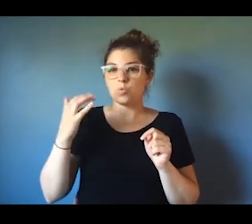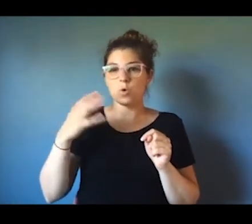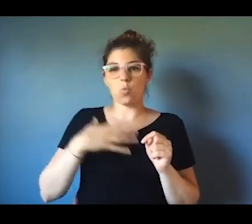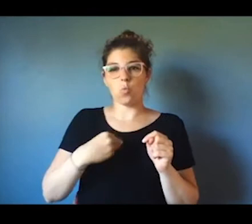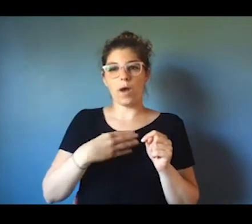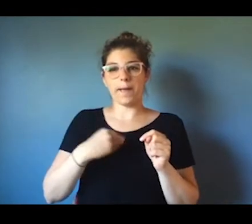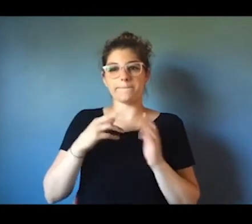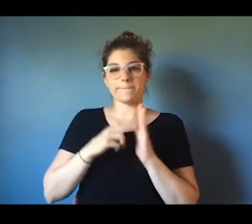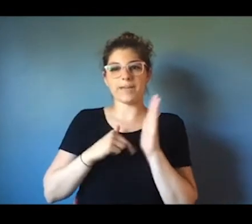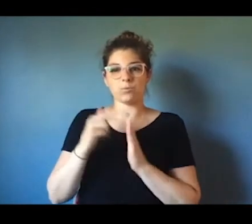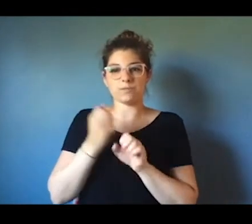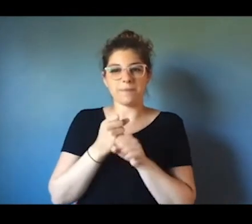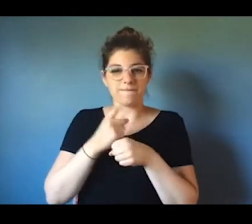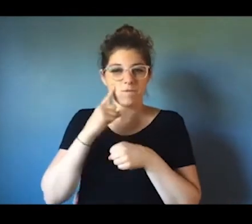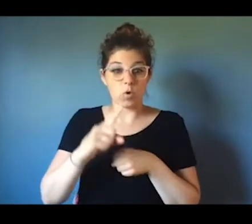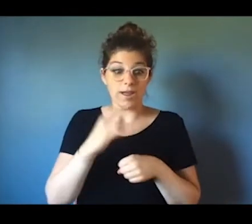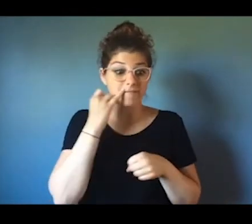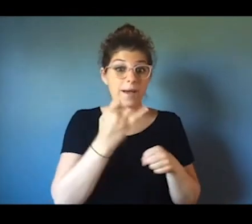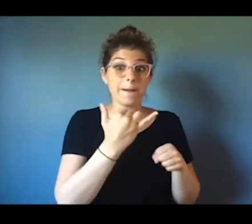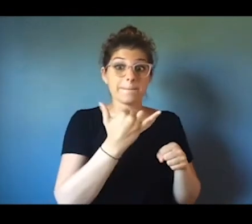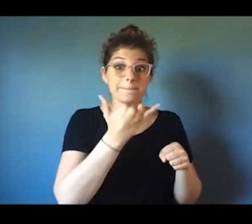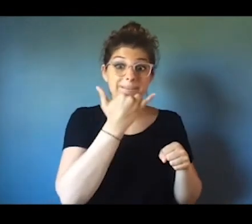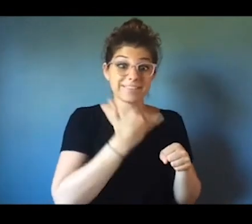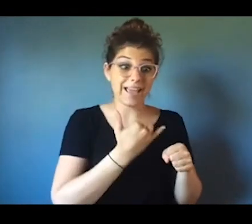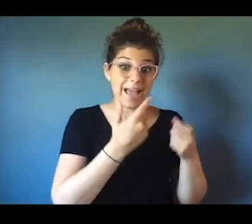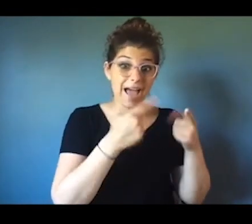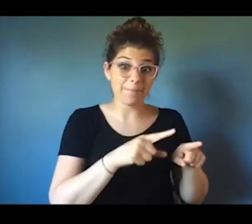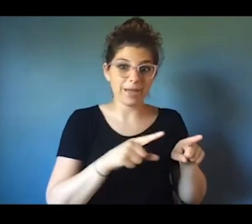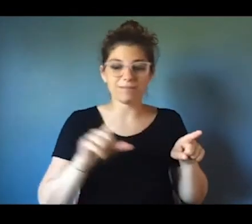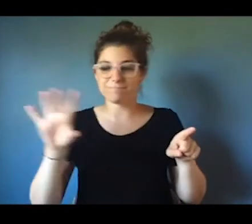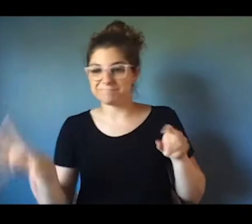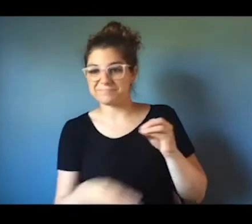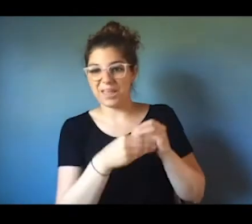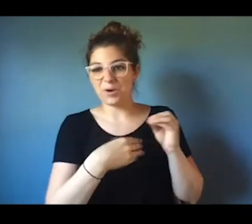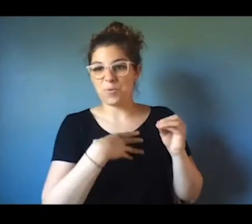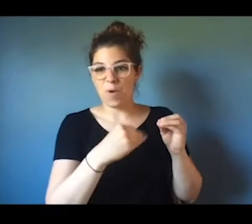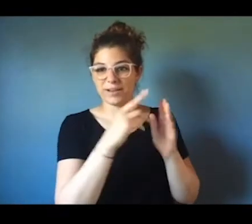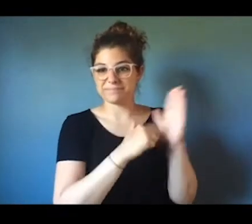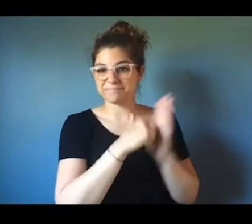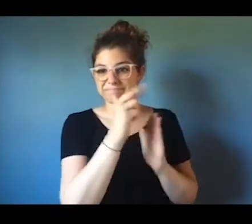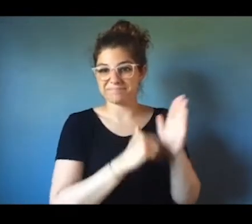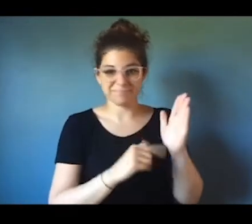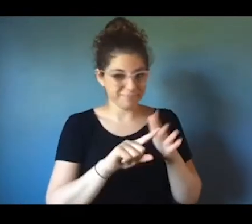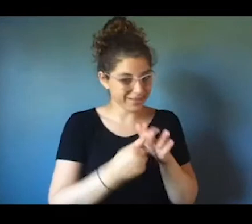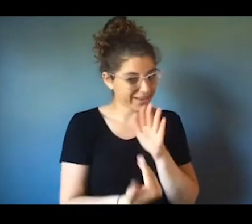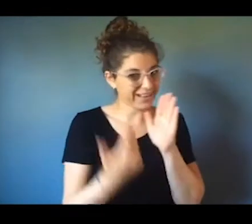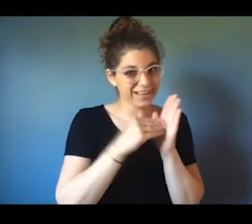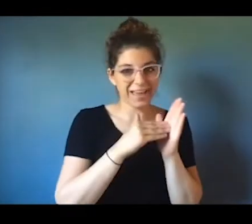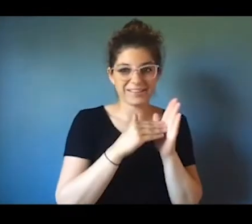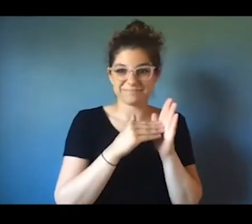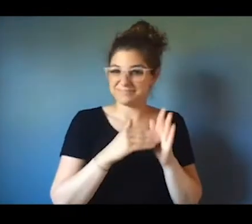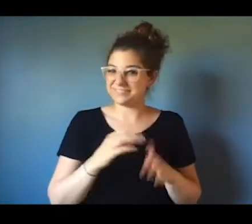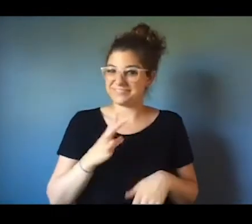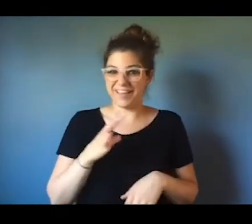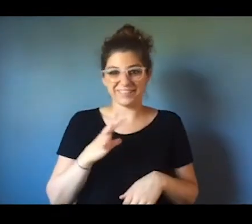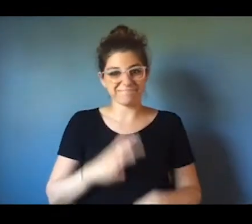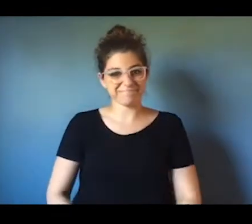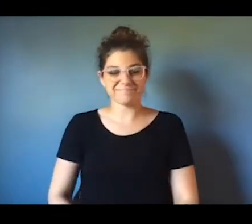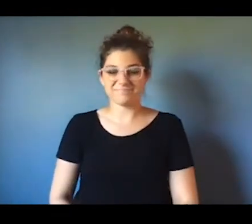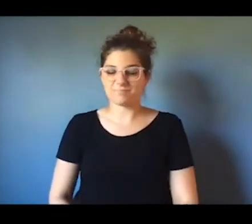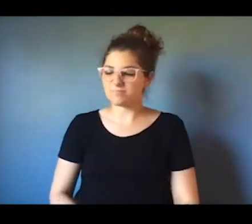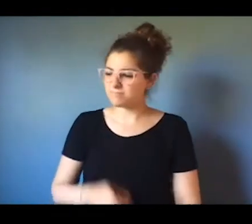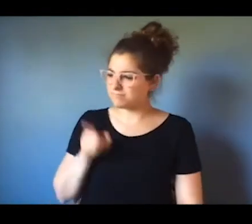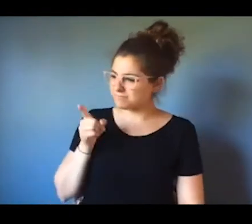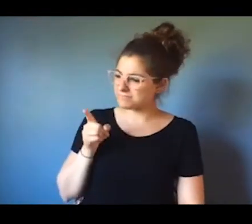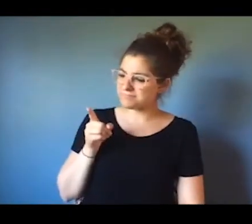mistakes, I think that's what white paint was invented for. You make a mistake, you white it out, and you just begin again. It's just an excuse to paint a little bit